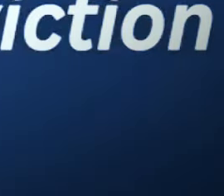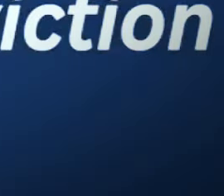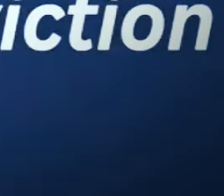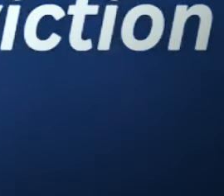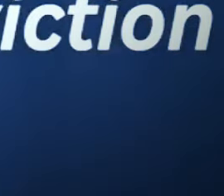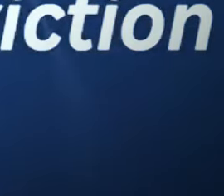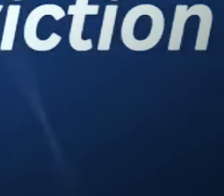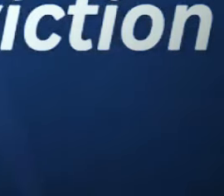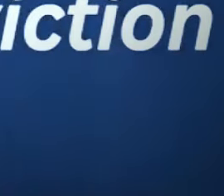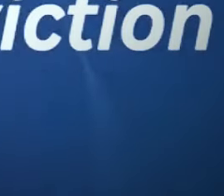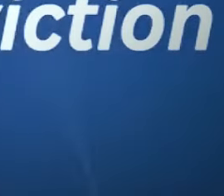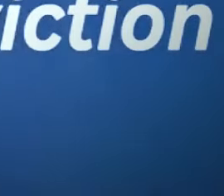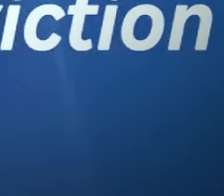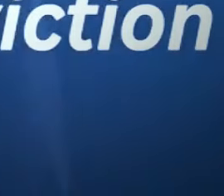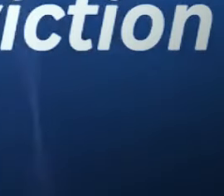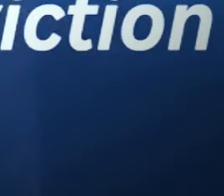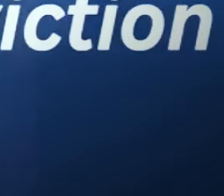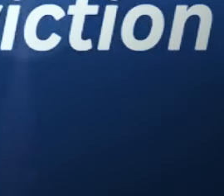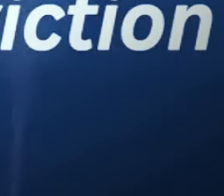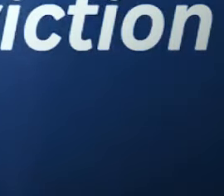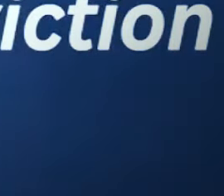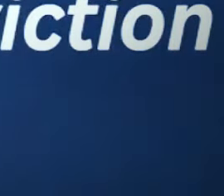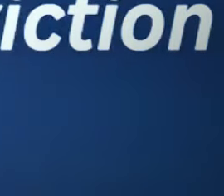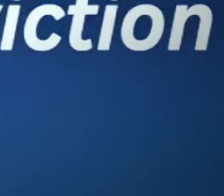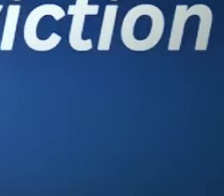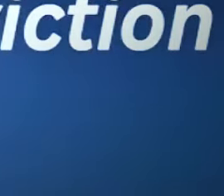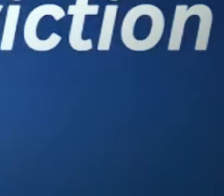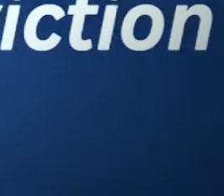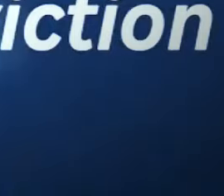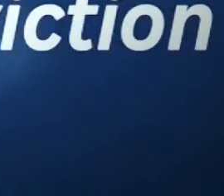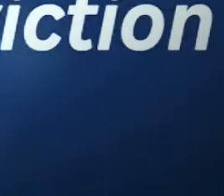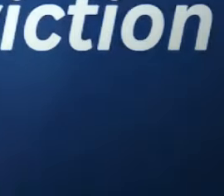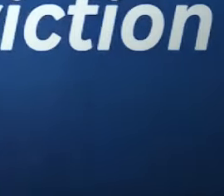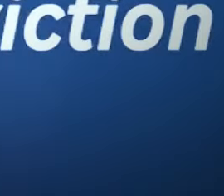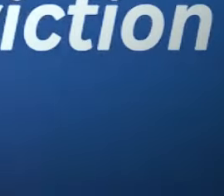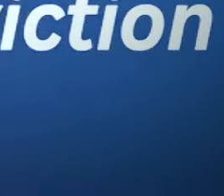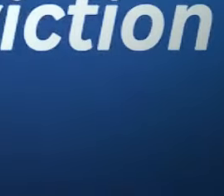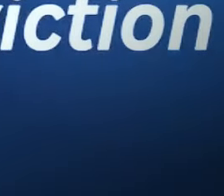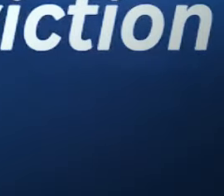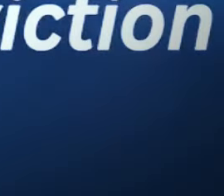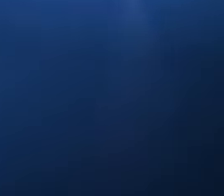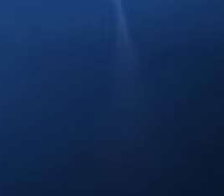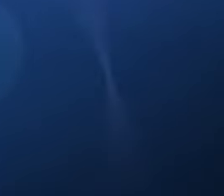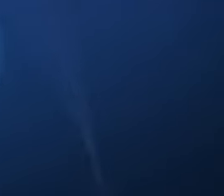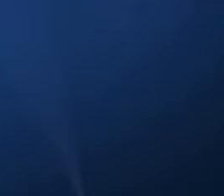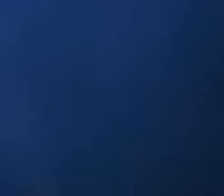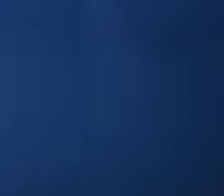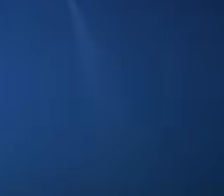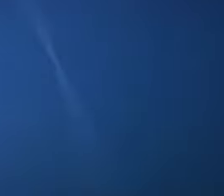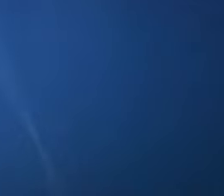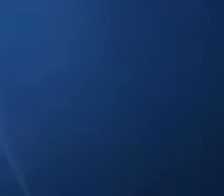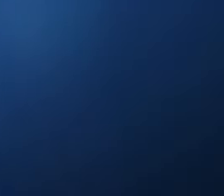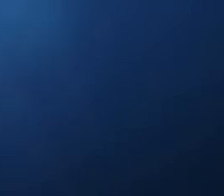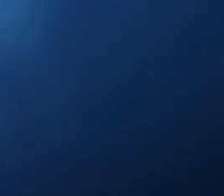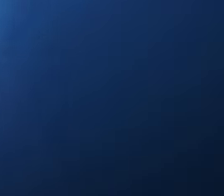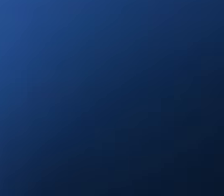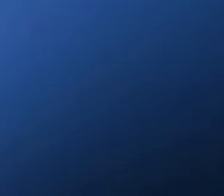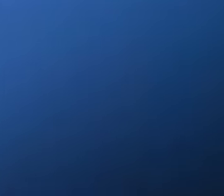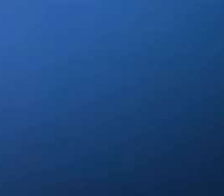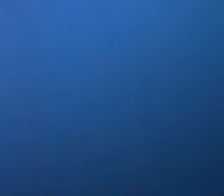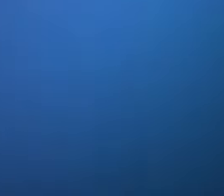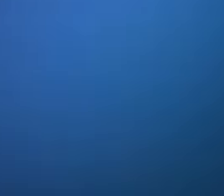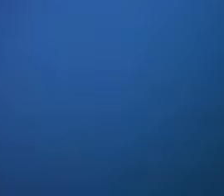Now a fixed and a firm belief in what they